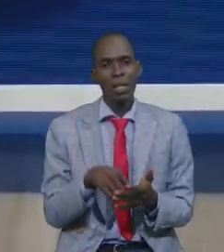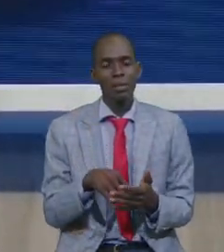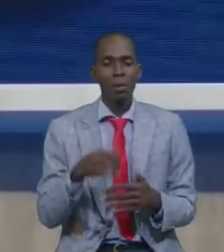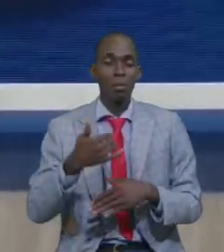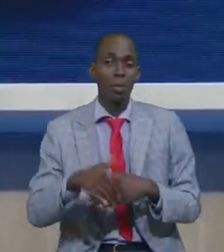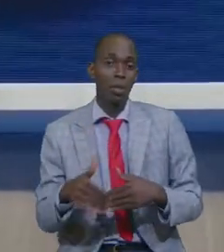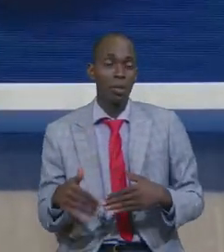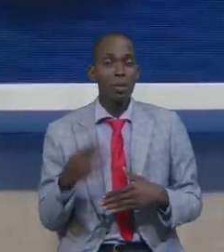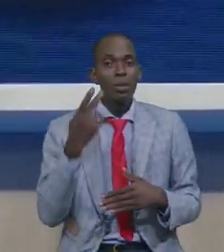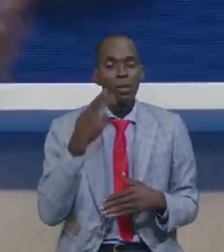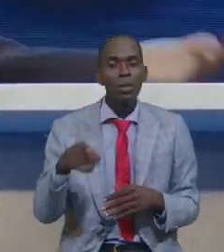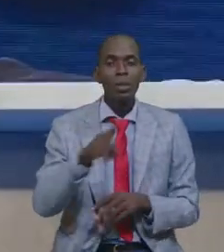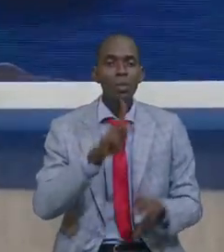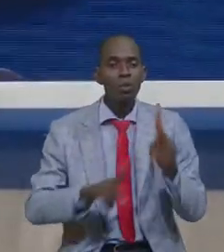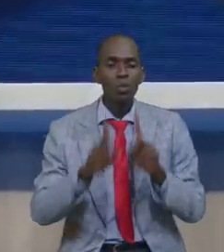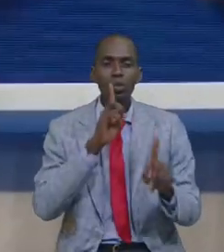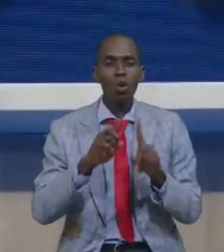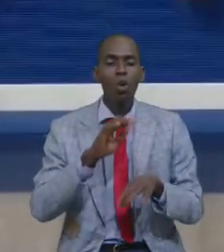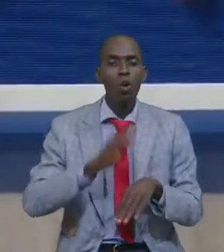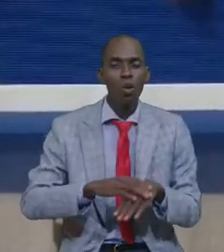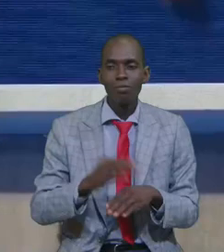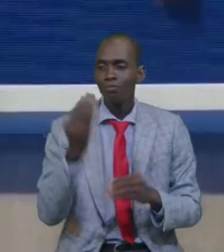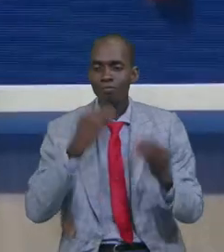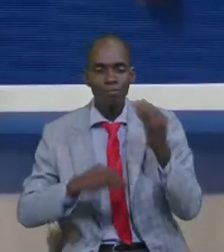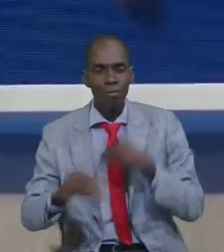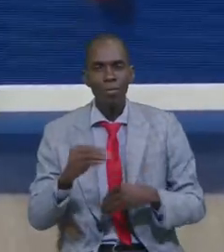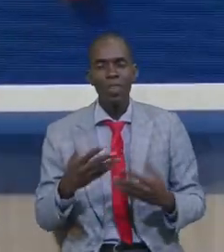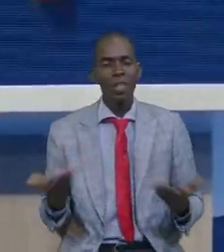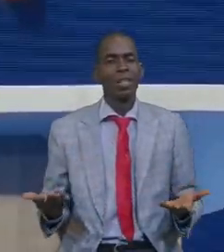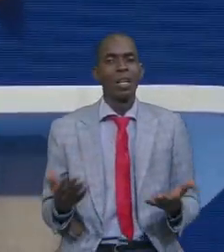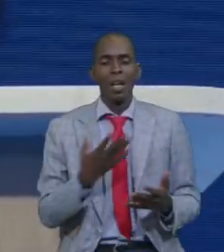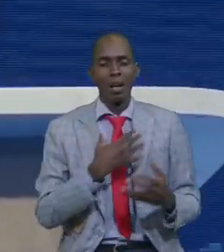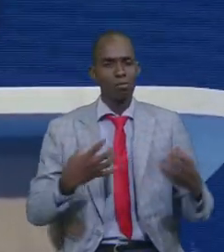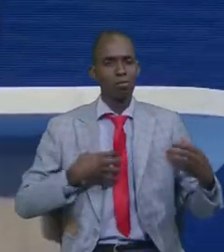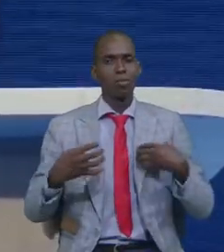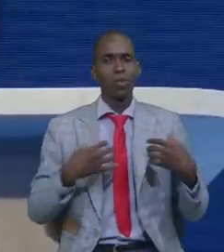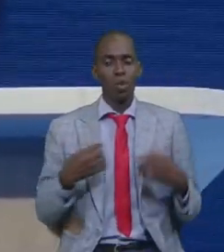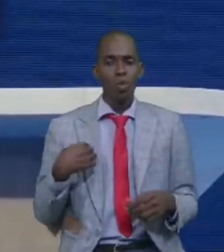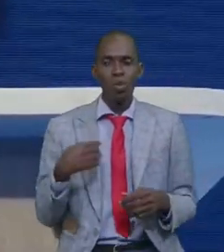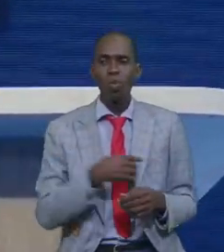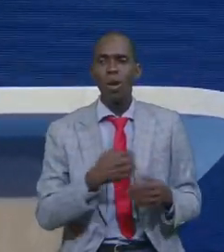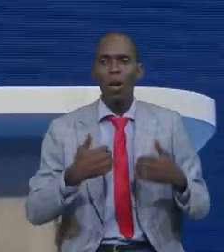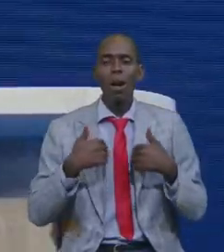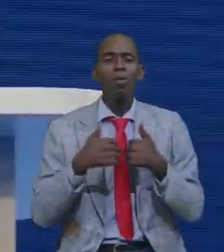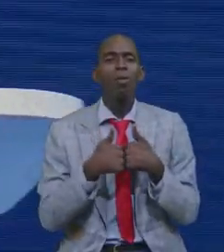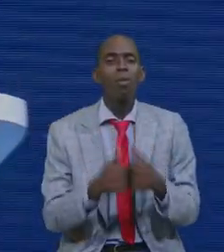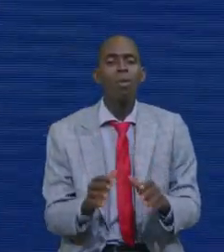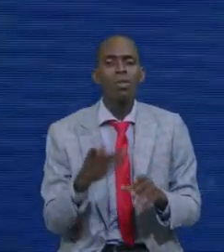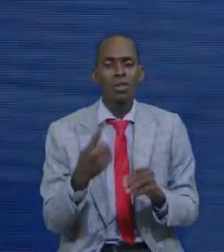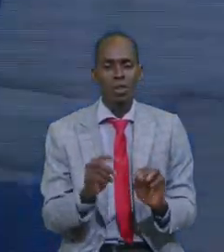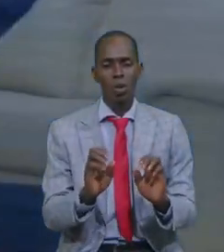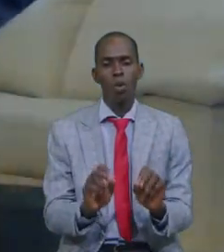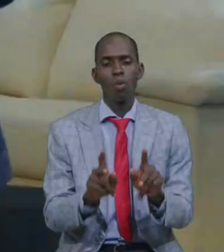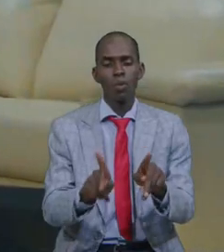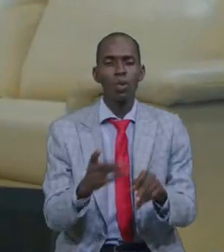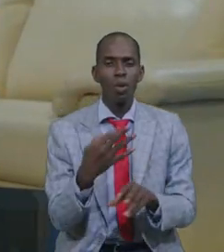of retrenchment. They said, we've lost even the ability to have good food that